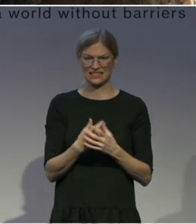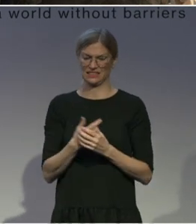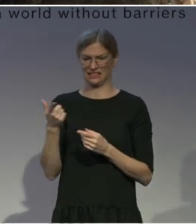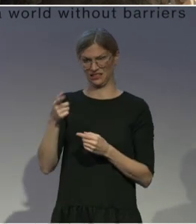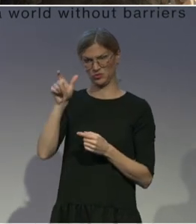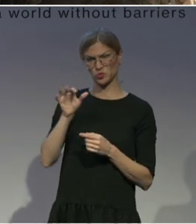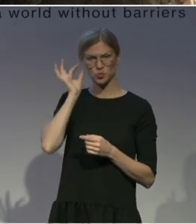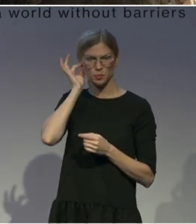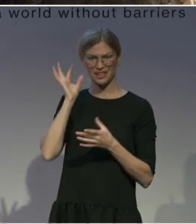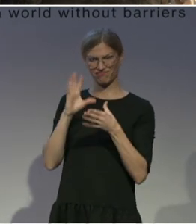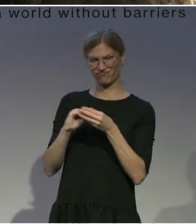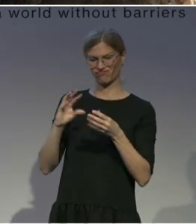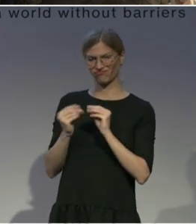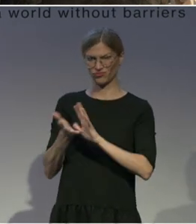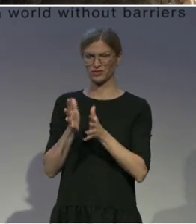I pass on to my